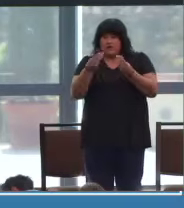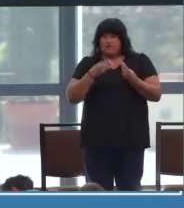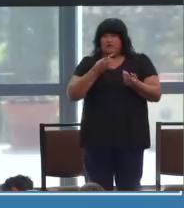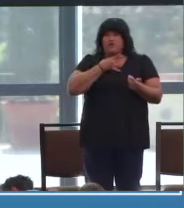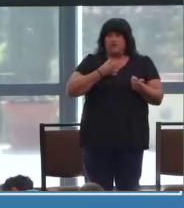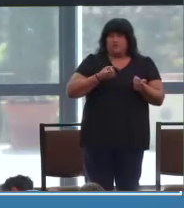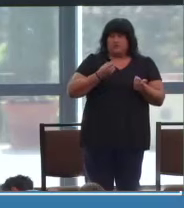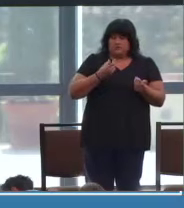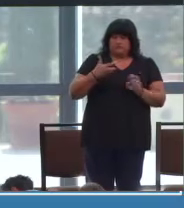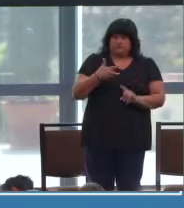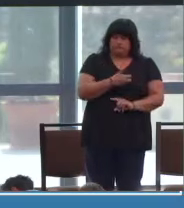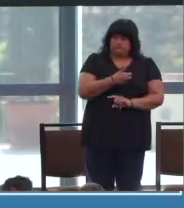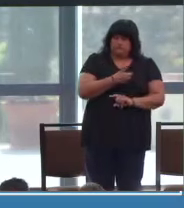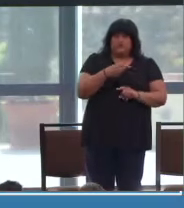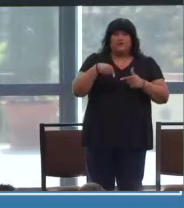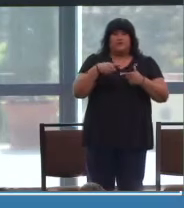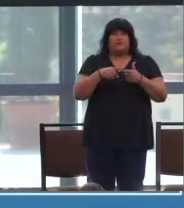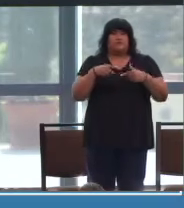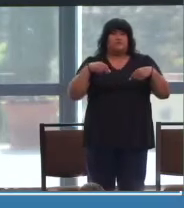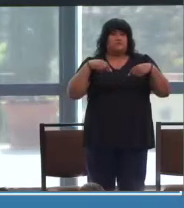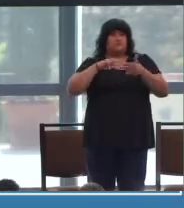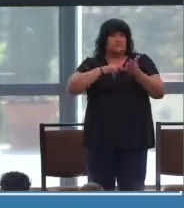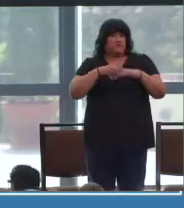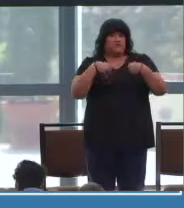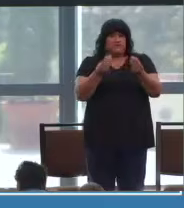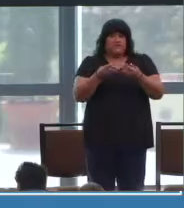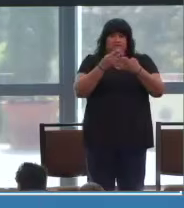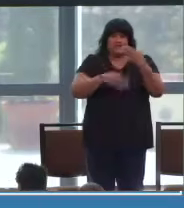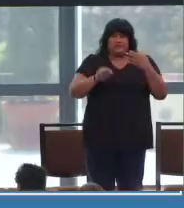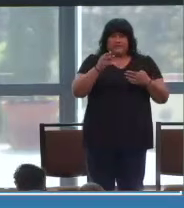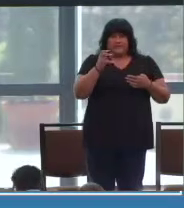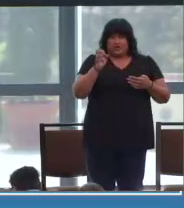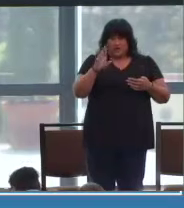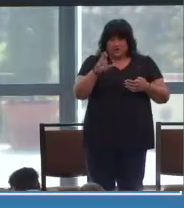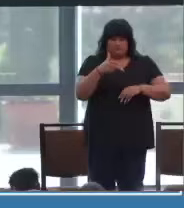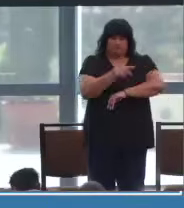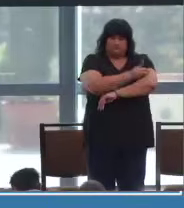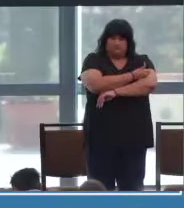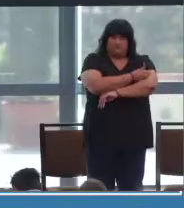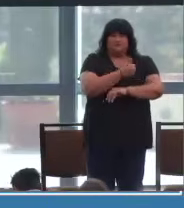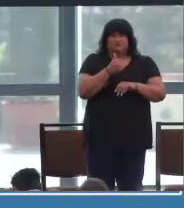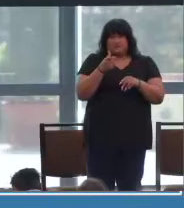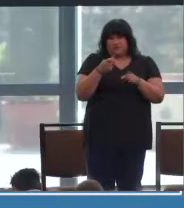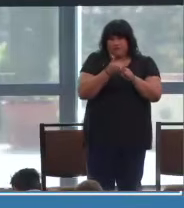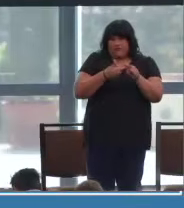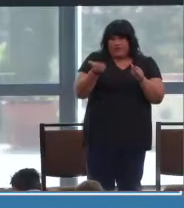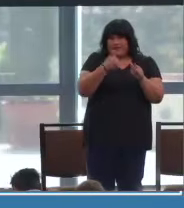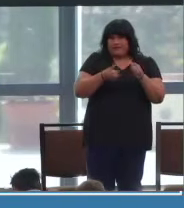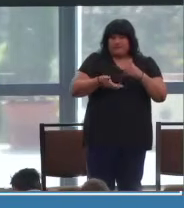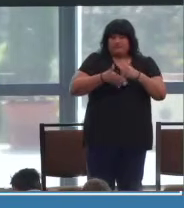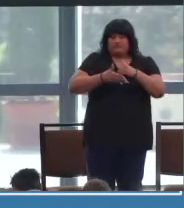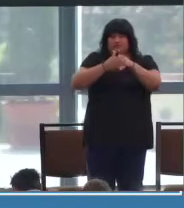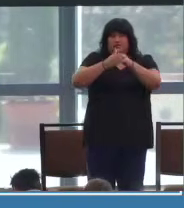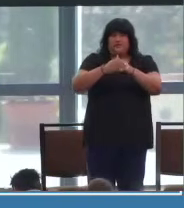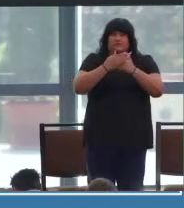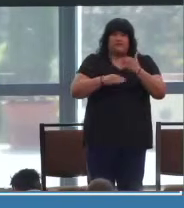that you actually are treated with a blood thinner like low molecular weight heparin injections just to avoid any increased risk of blood